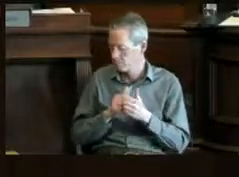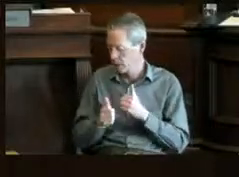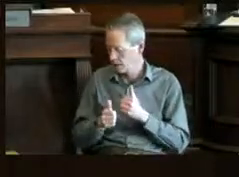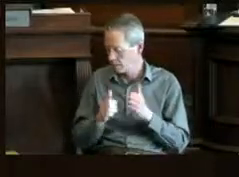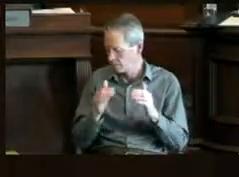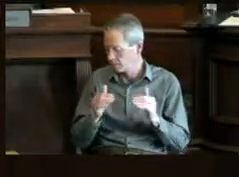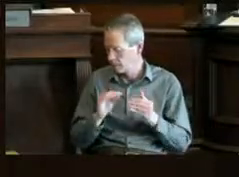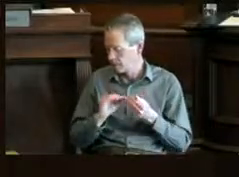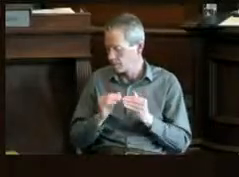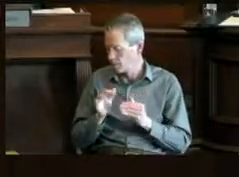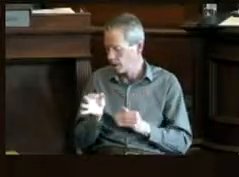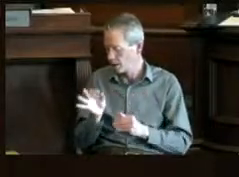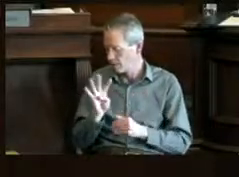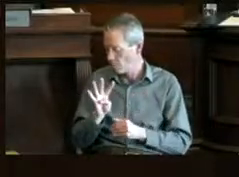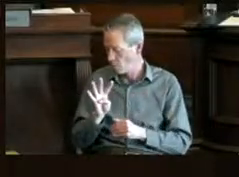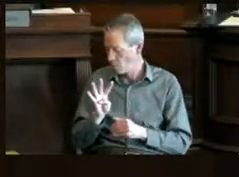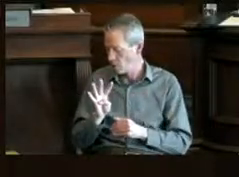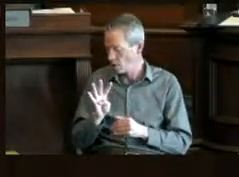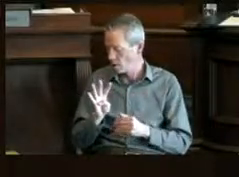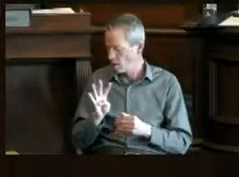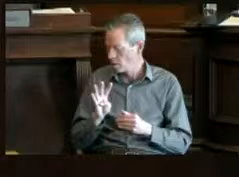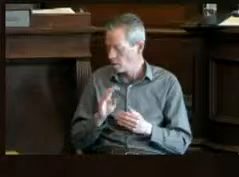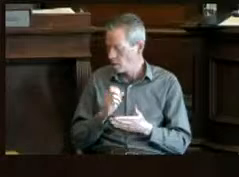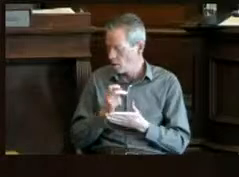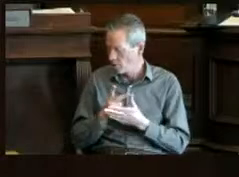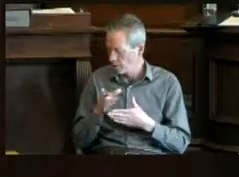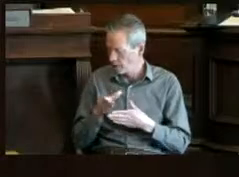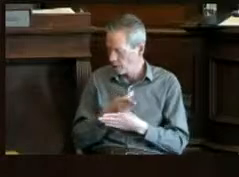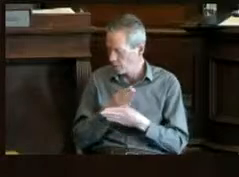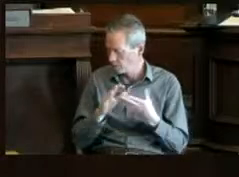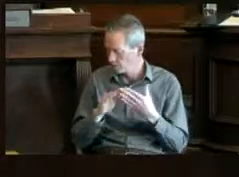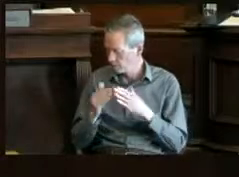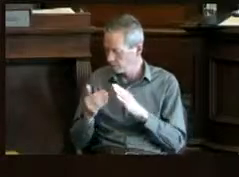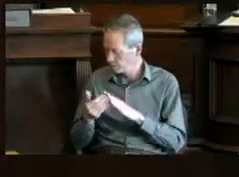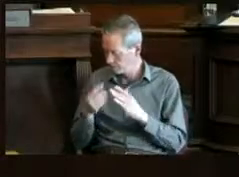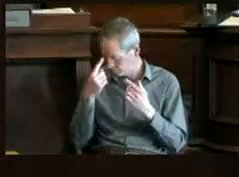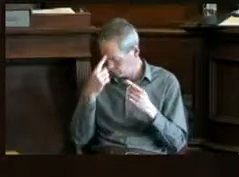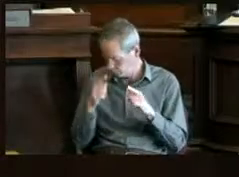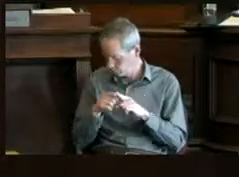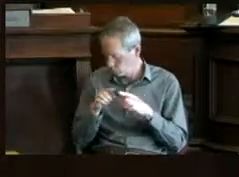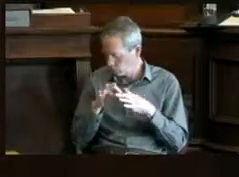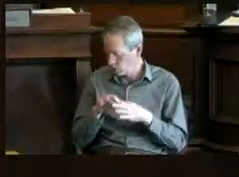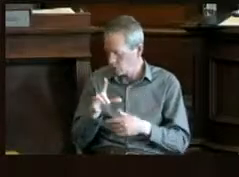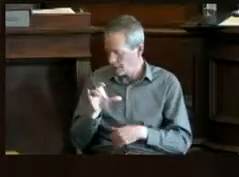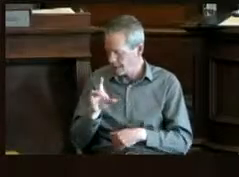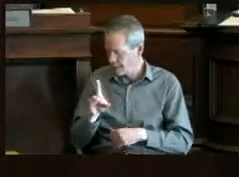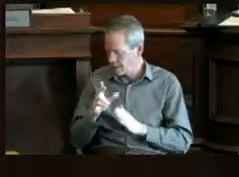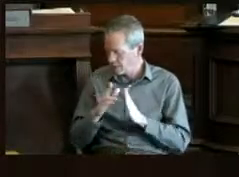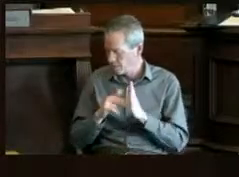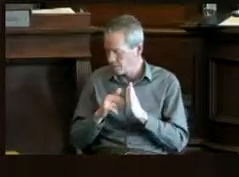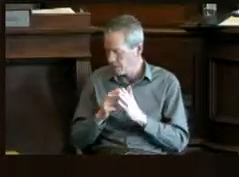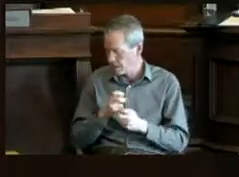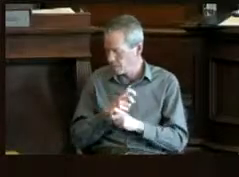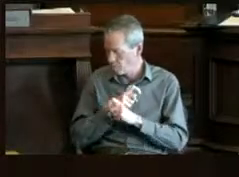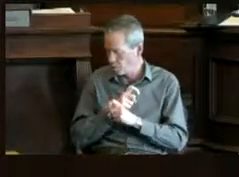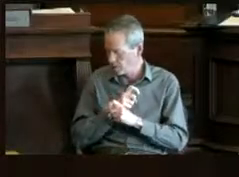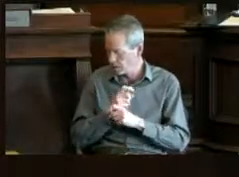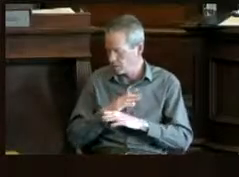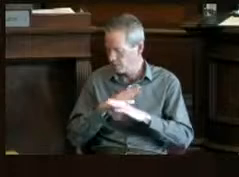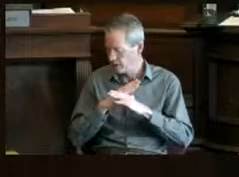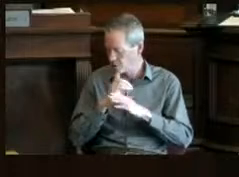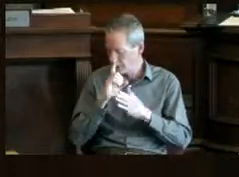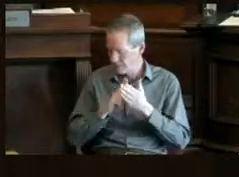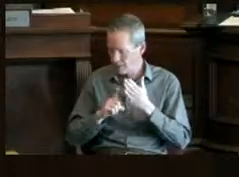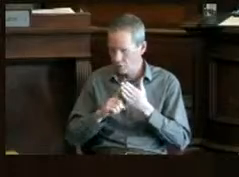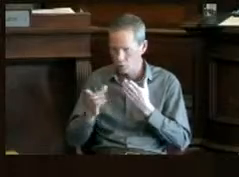Introductory passes. Introductory number 94, authorizing an intermunicipal agreement related to lead paint poison prevention inspection services. Questions, comments,